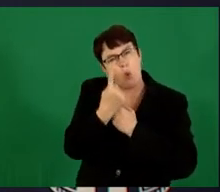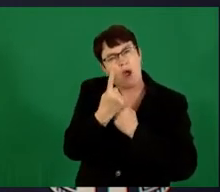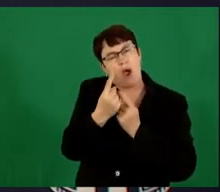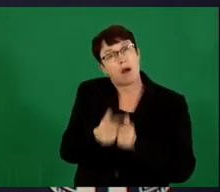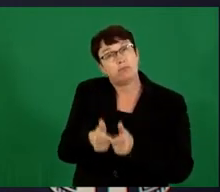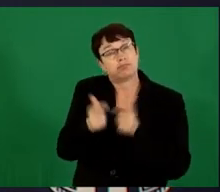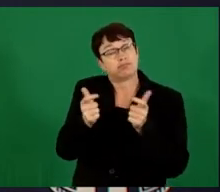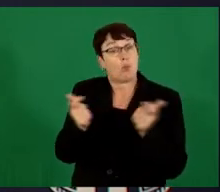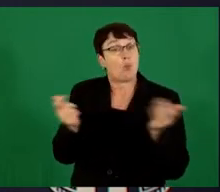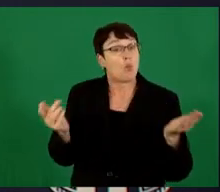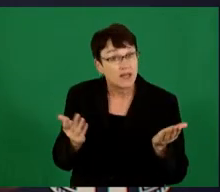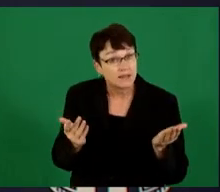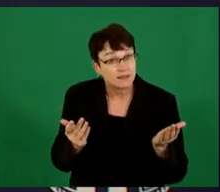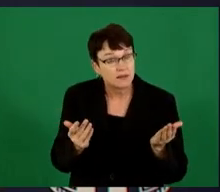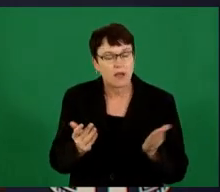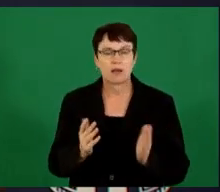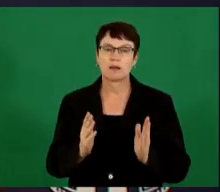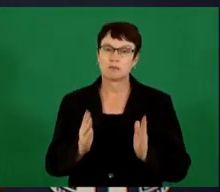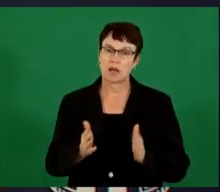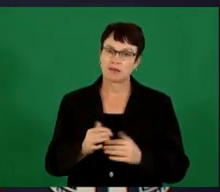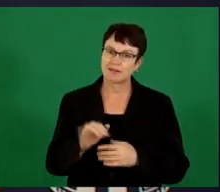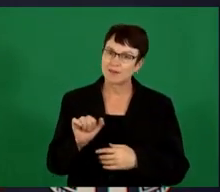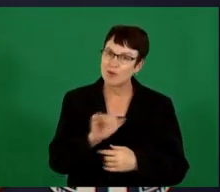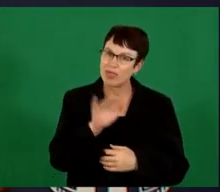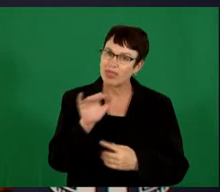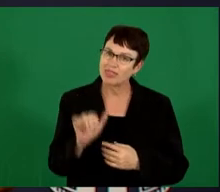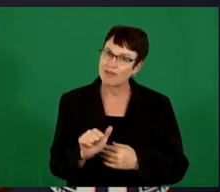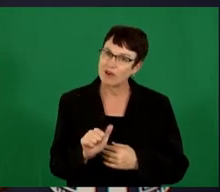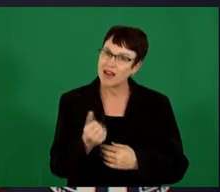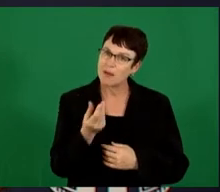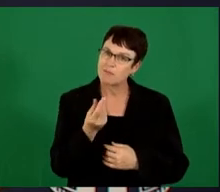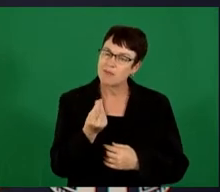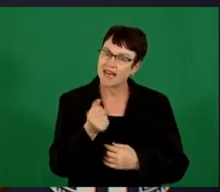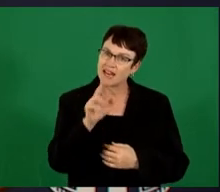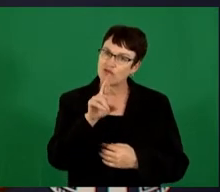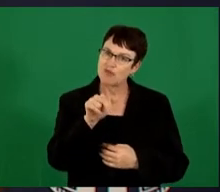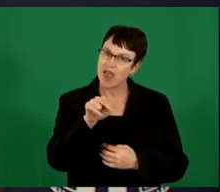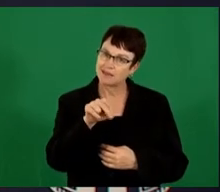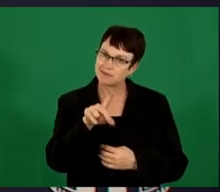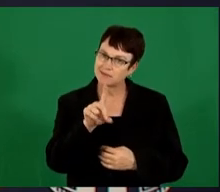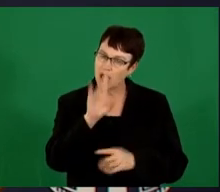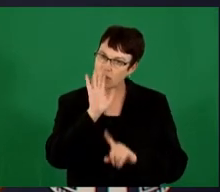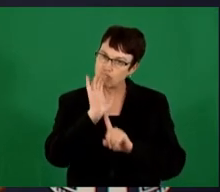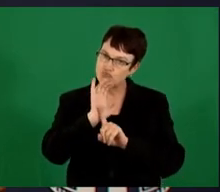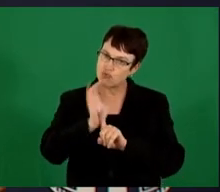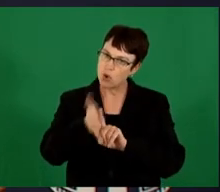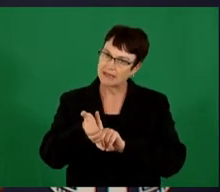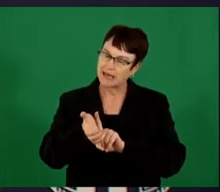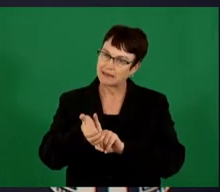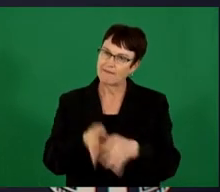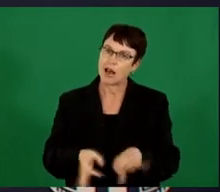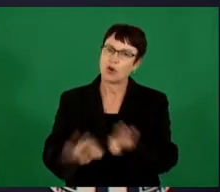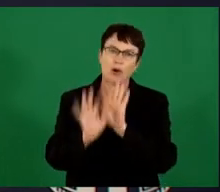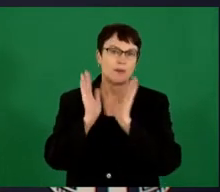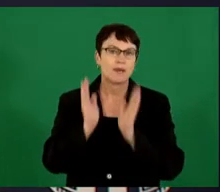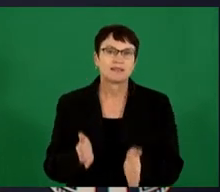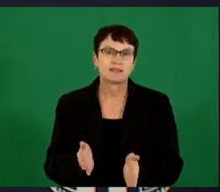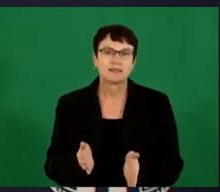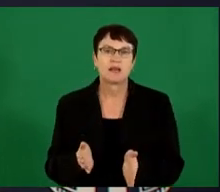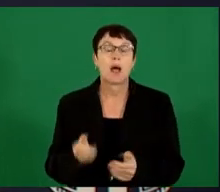shall be the protection of the value of the currency in the interest of balanced and sustainable